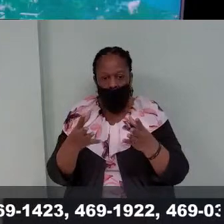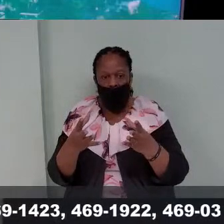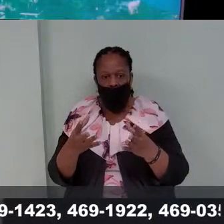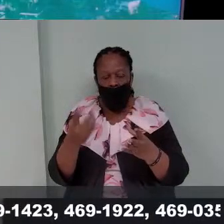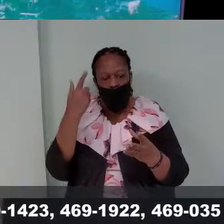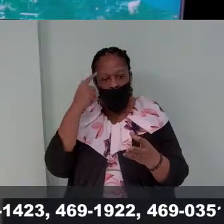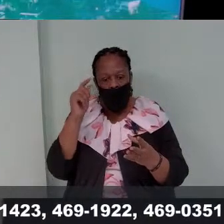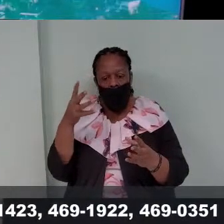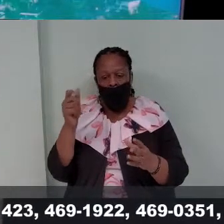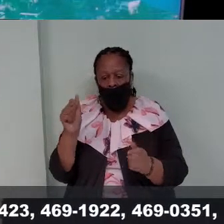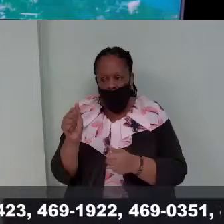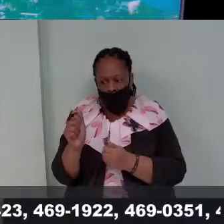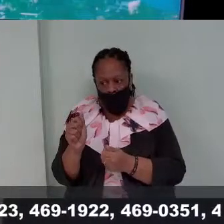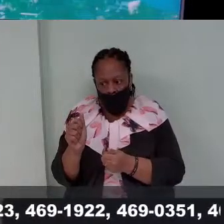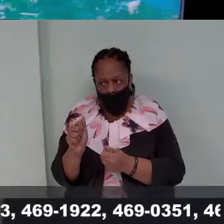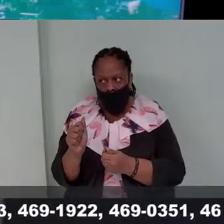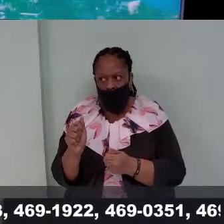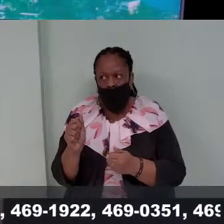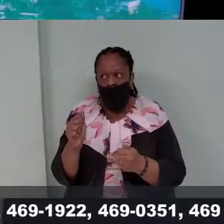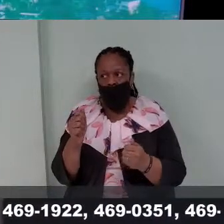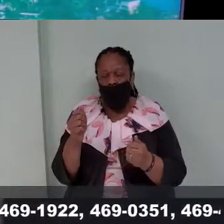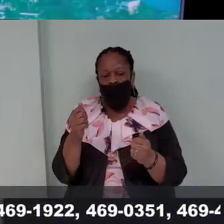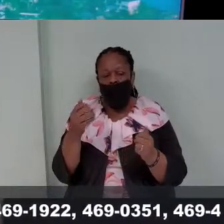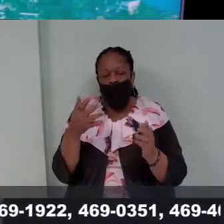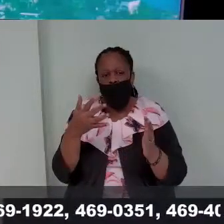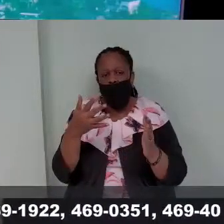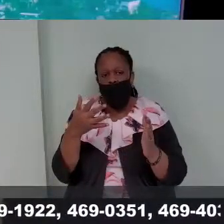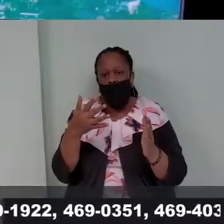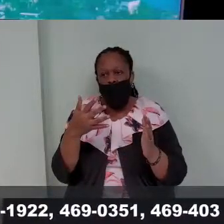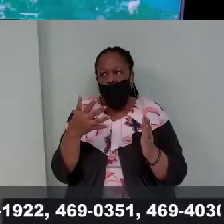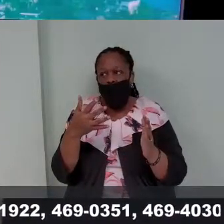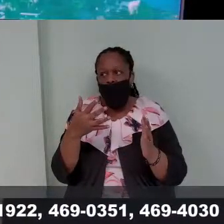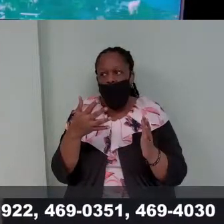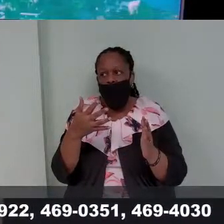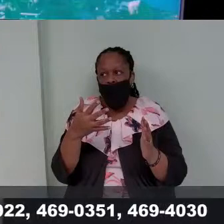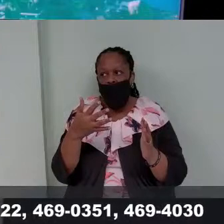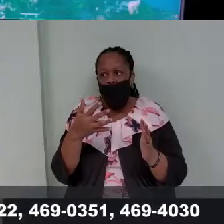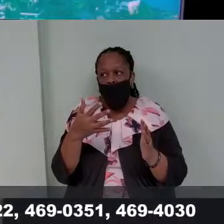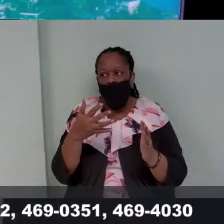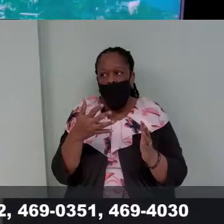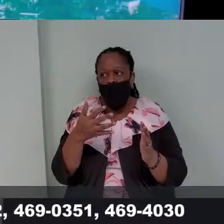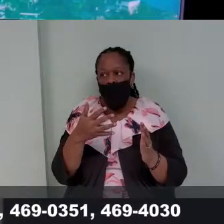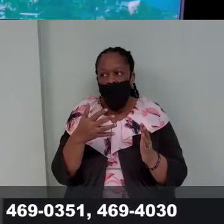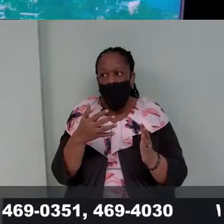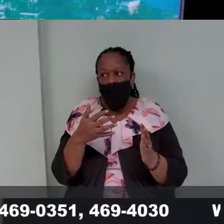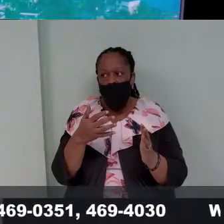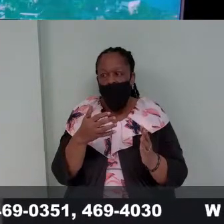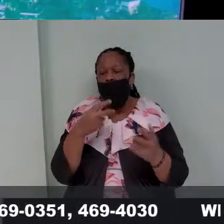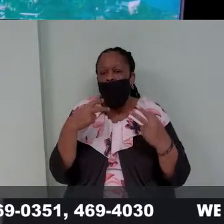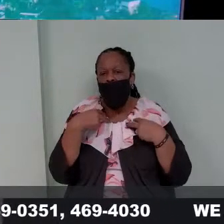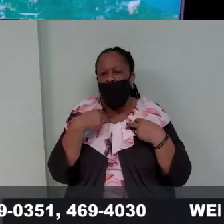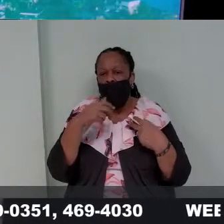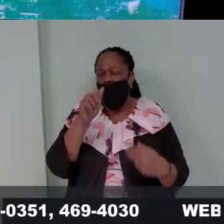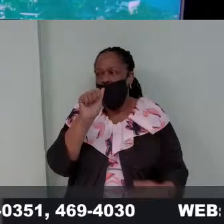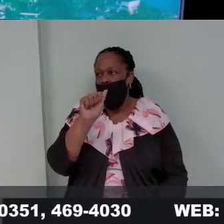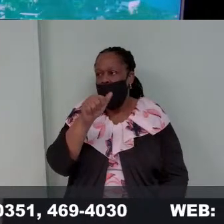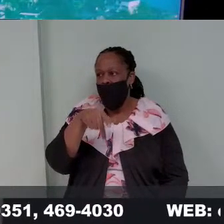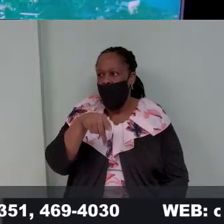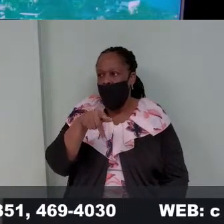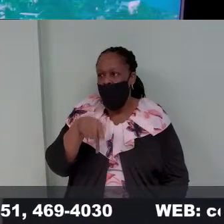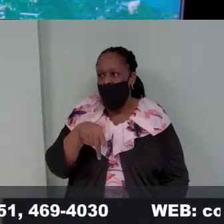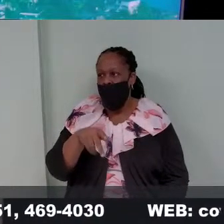All right, thank you for that interesting question, Mr. Williams. I think I begin by saying that there are very few persons without